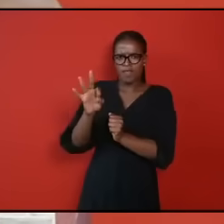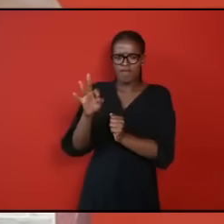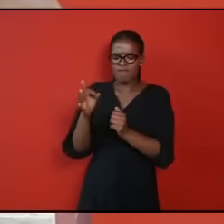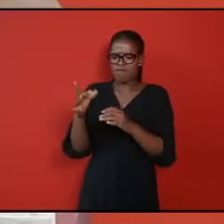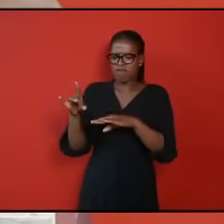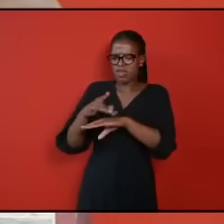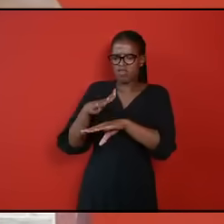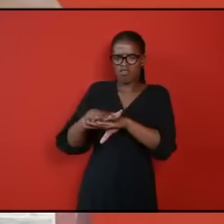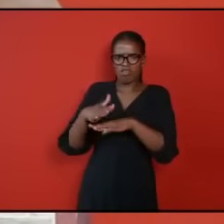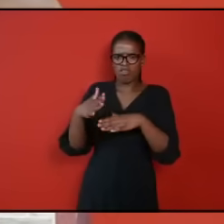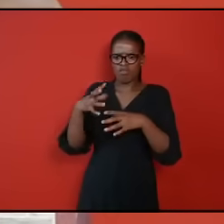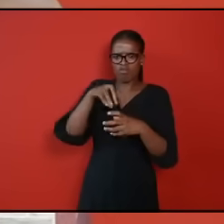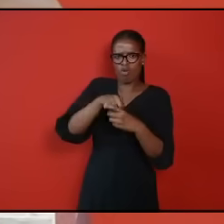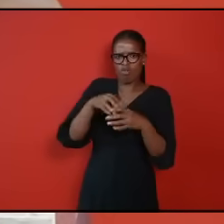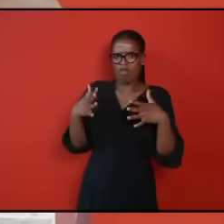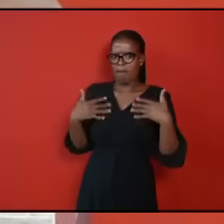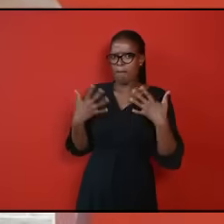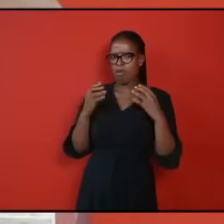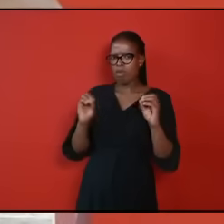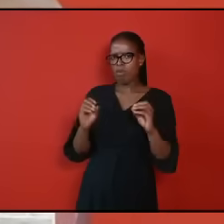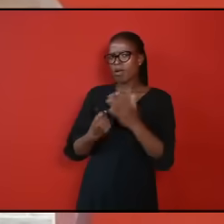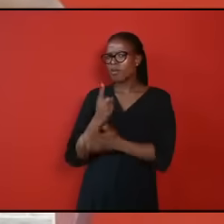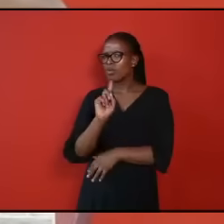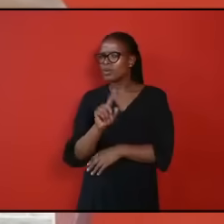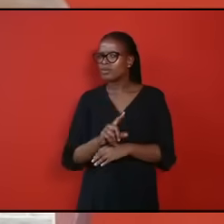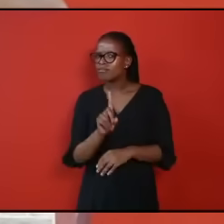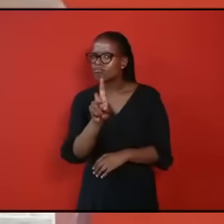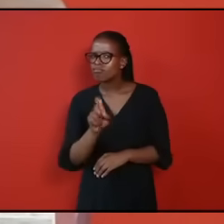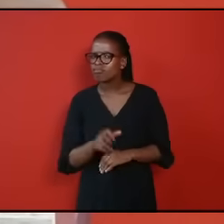marriage? Huh?